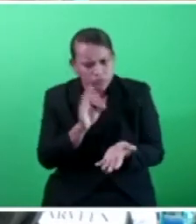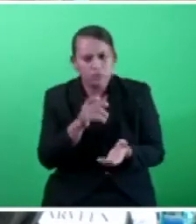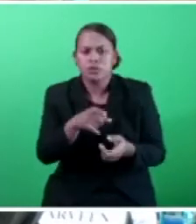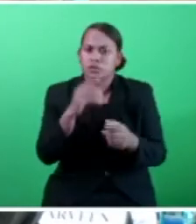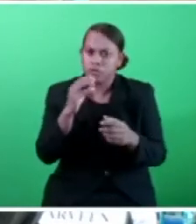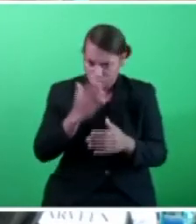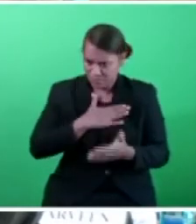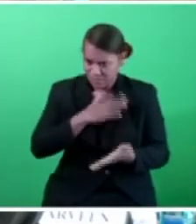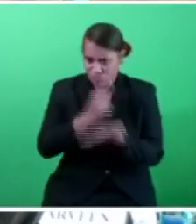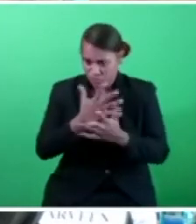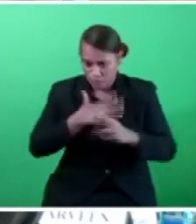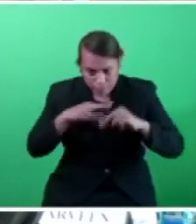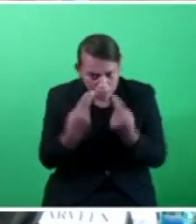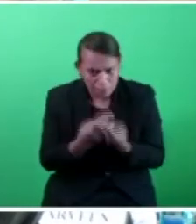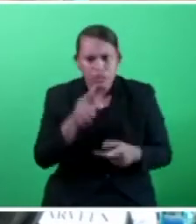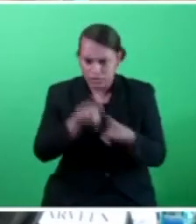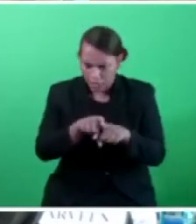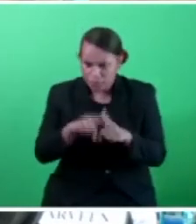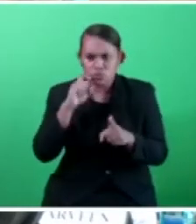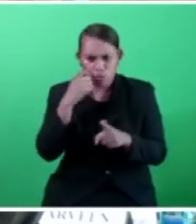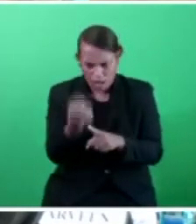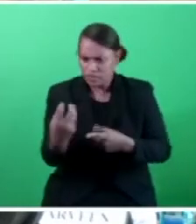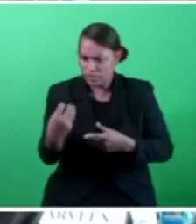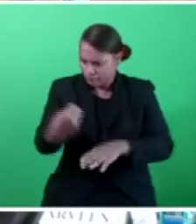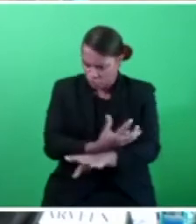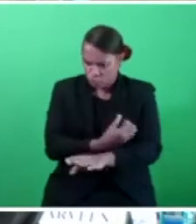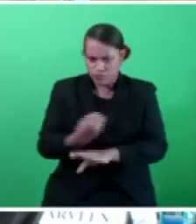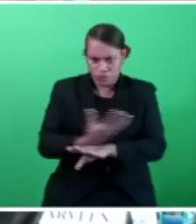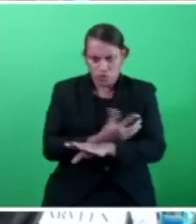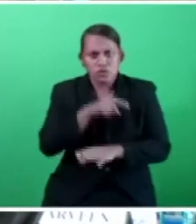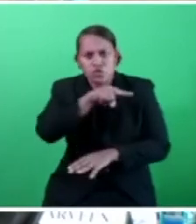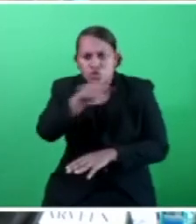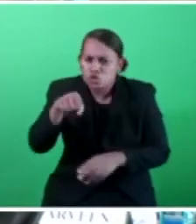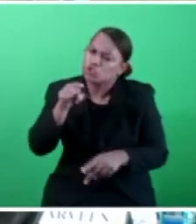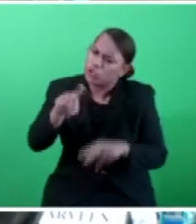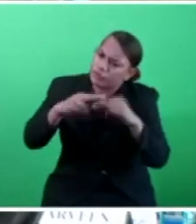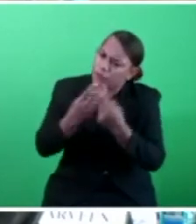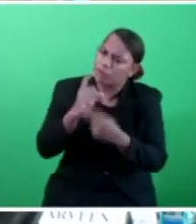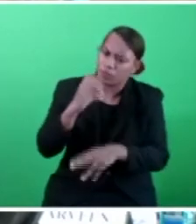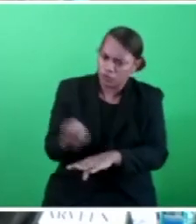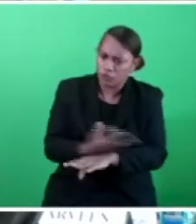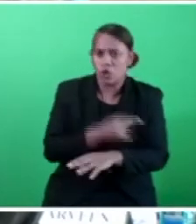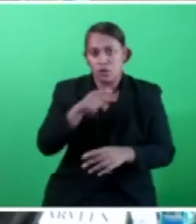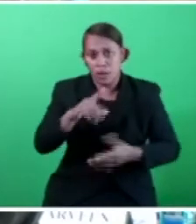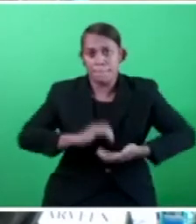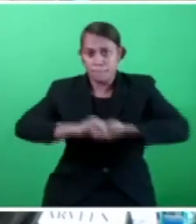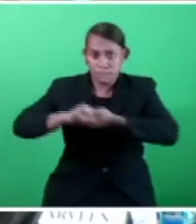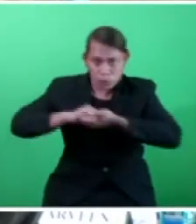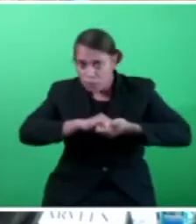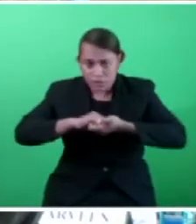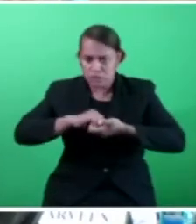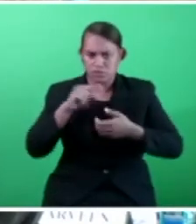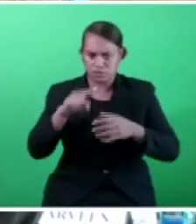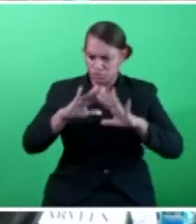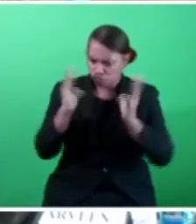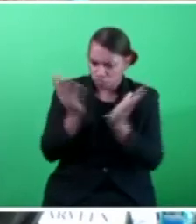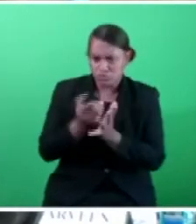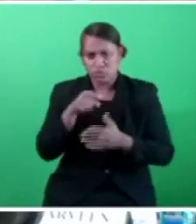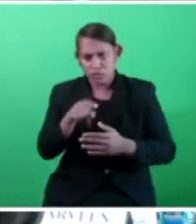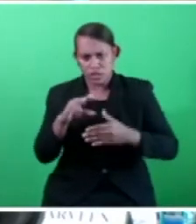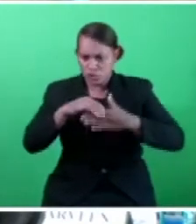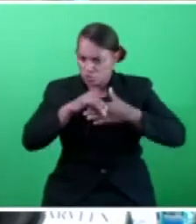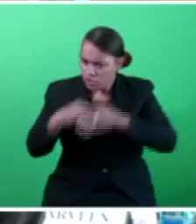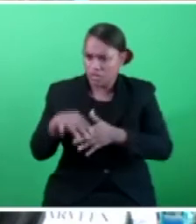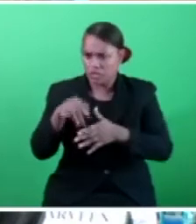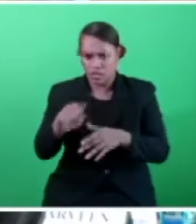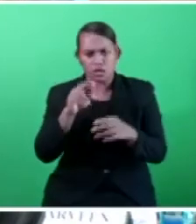be as affected as your family on the other side. We need solidarity, we need leadership, and we need cooperation. We need